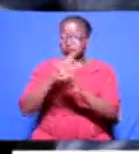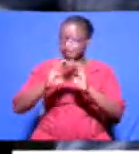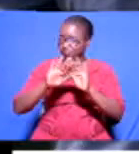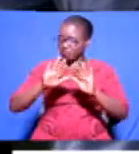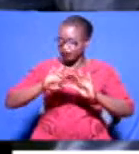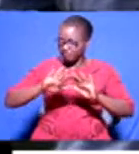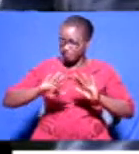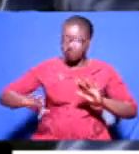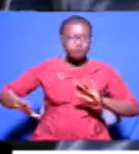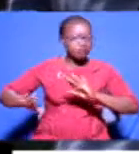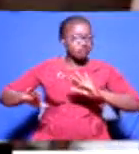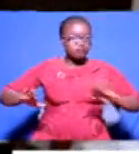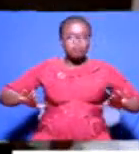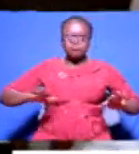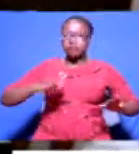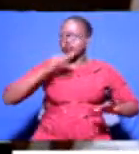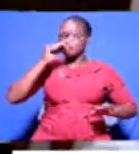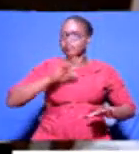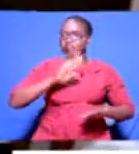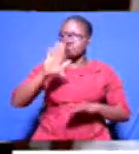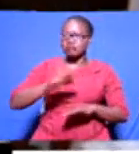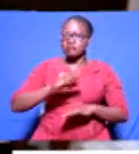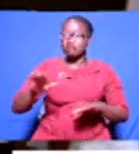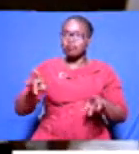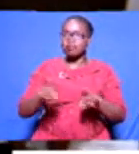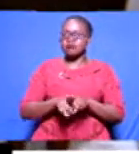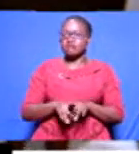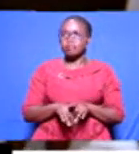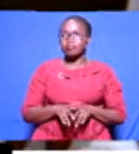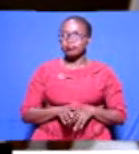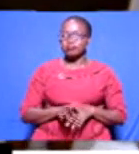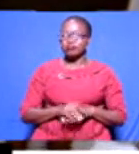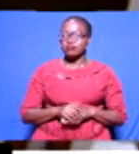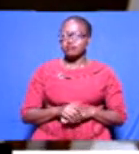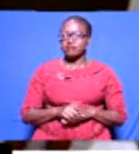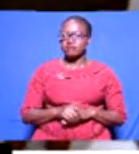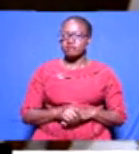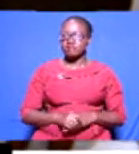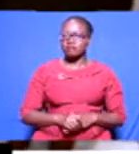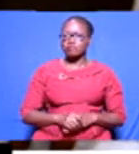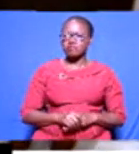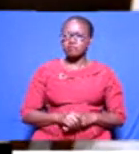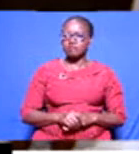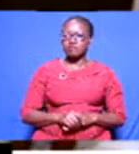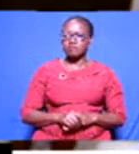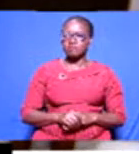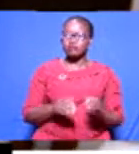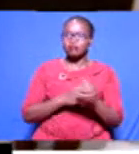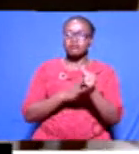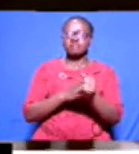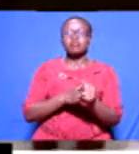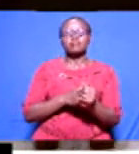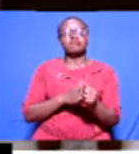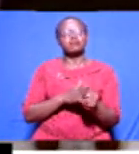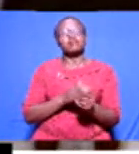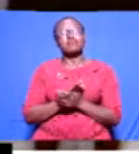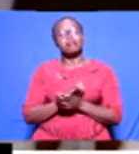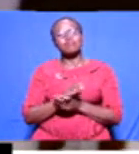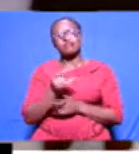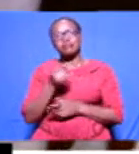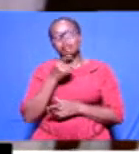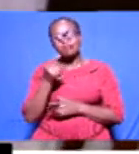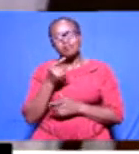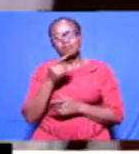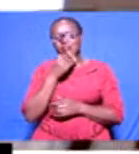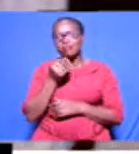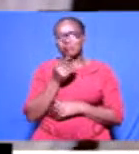two speakers of the parliament. Thank you. Leaders eulogizing the late former president as a man who